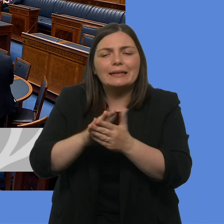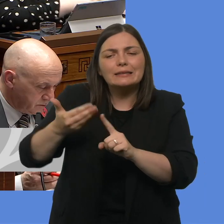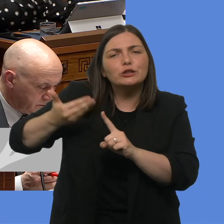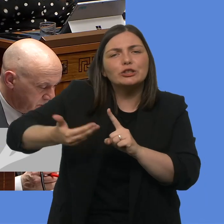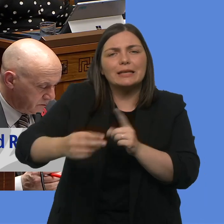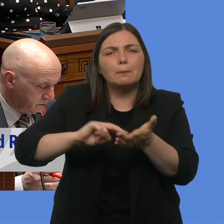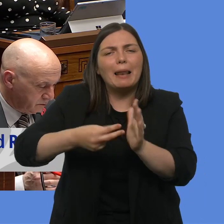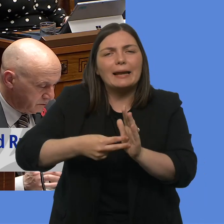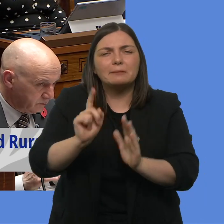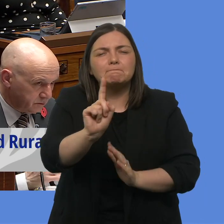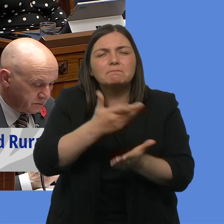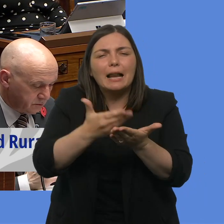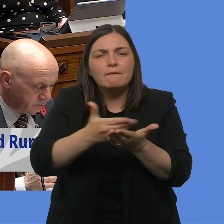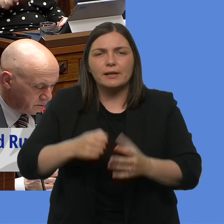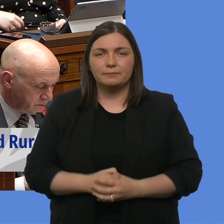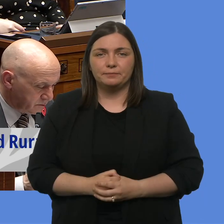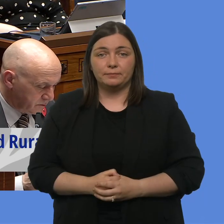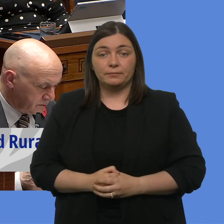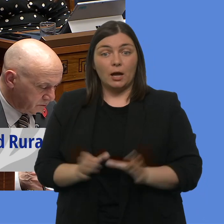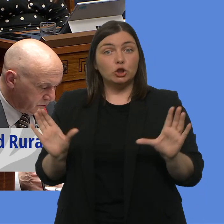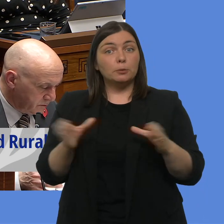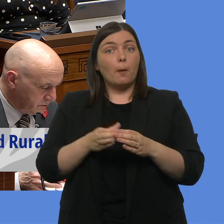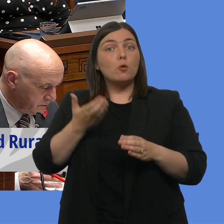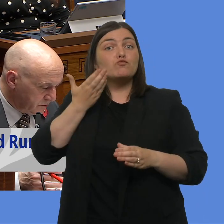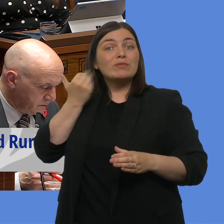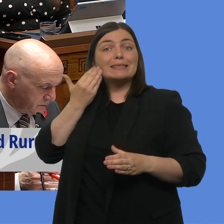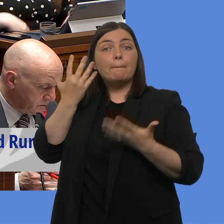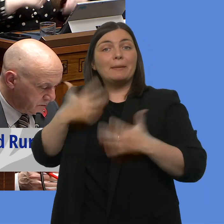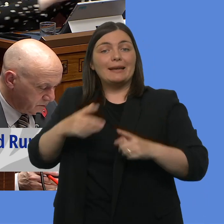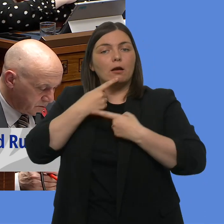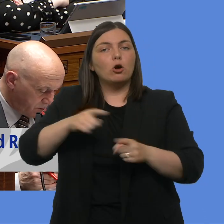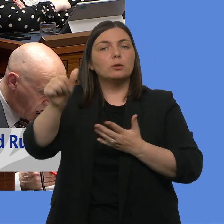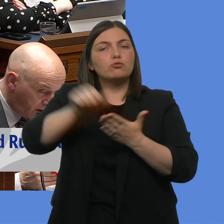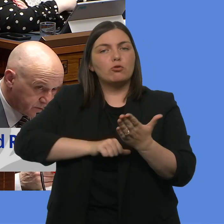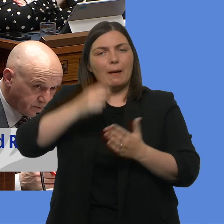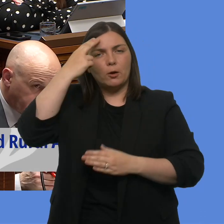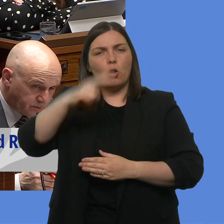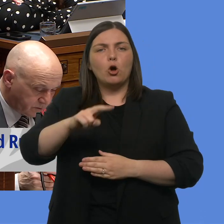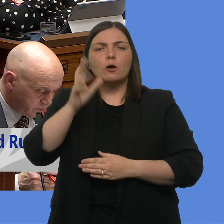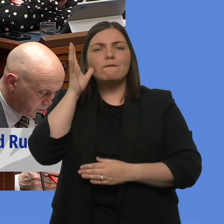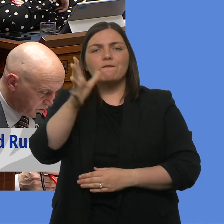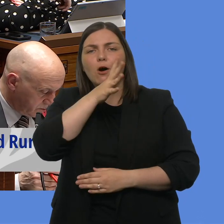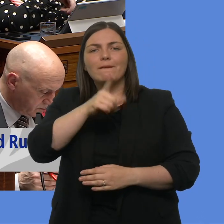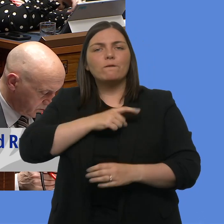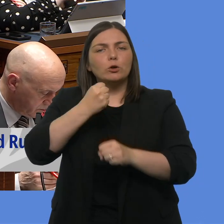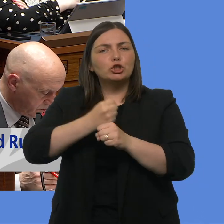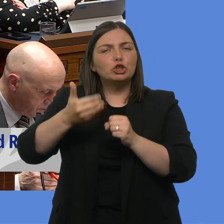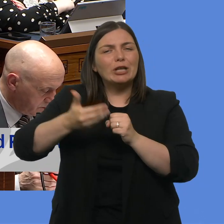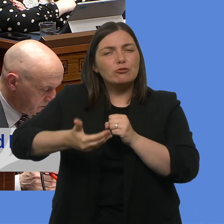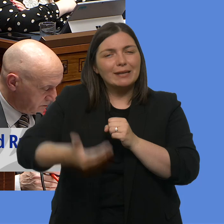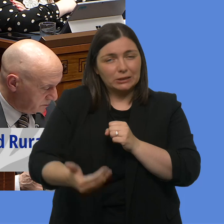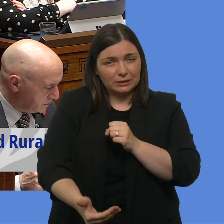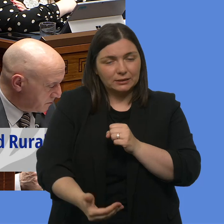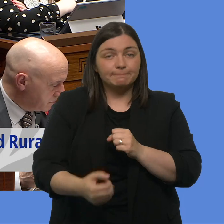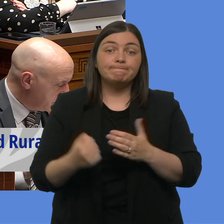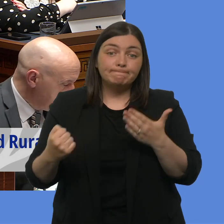recently launched the Farm for Generations programme, which is whereabouts you proactively manage the succession of your farm. And unfortunately, there is